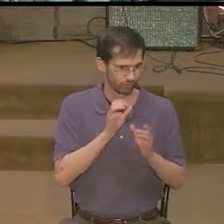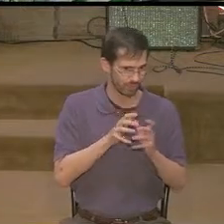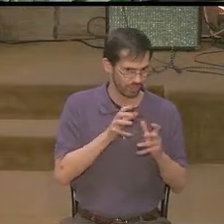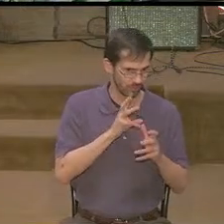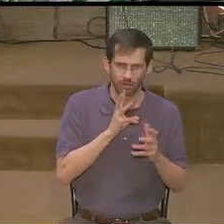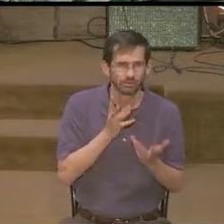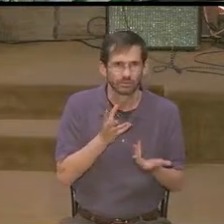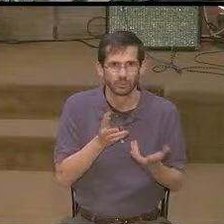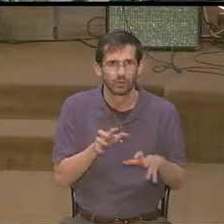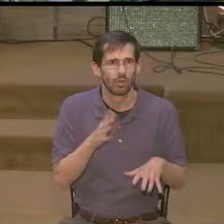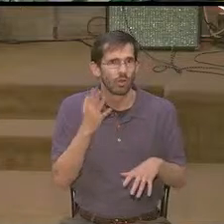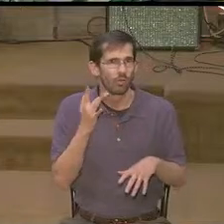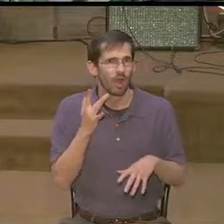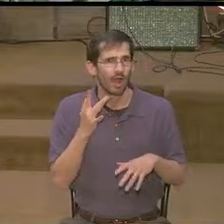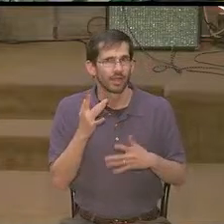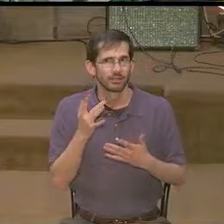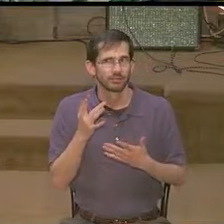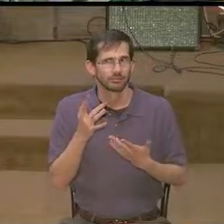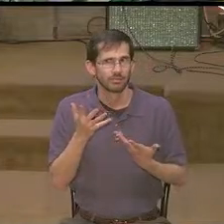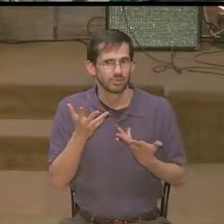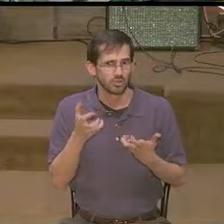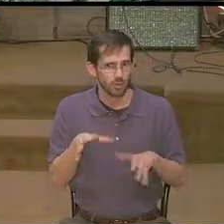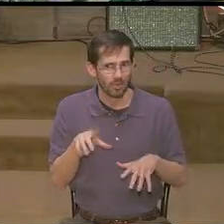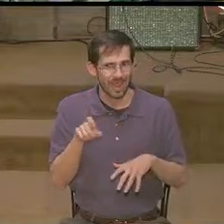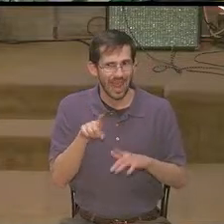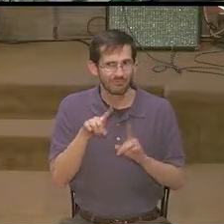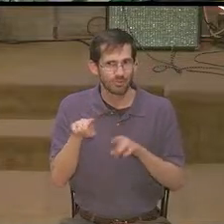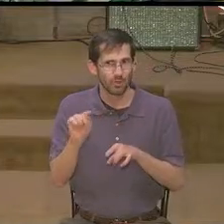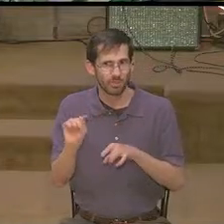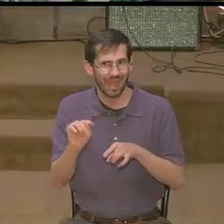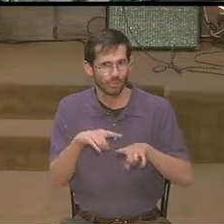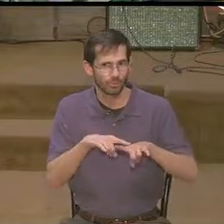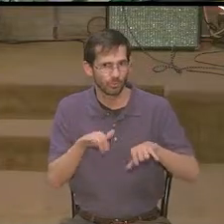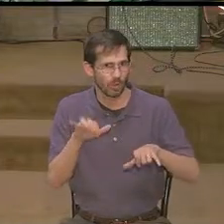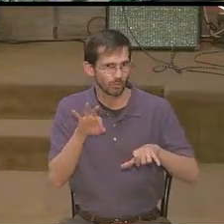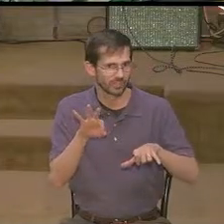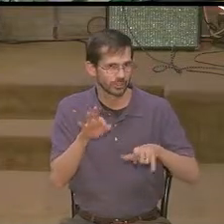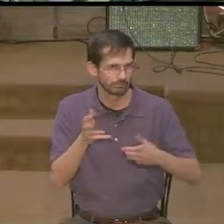know, you don't want nature to call when you have to preach. Let the church say amen.